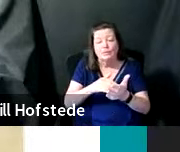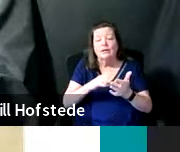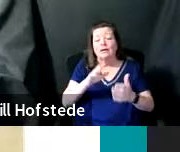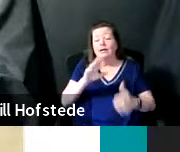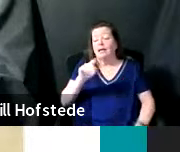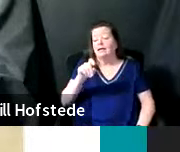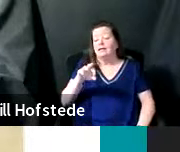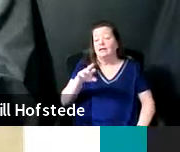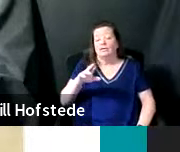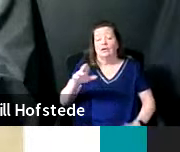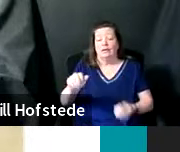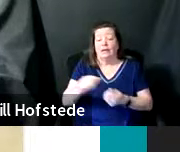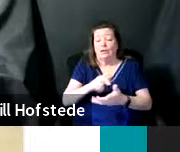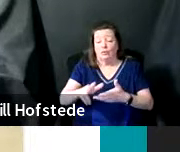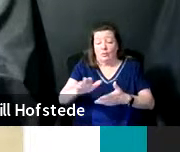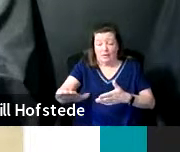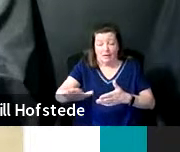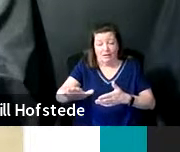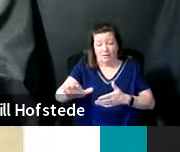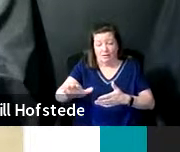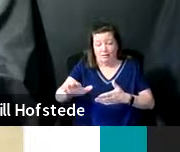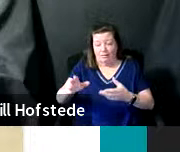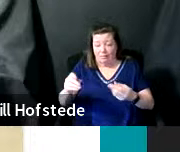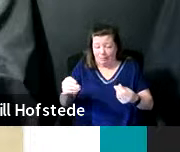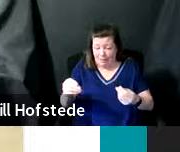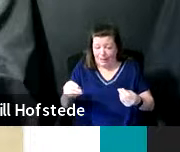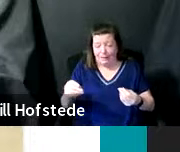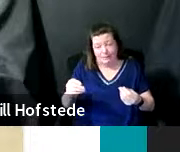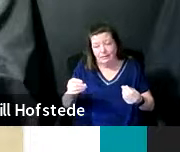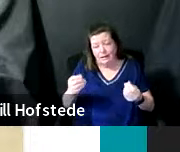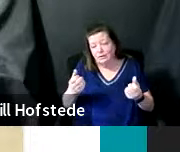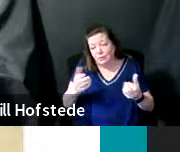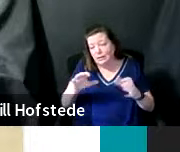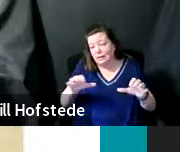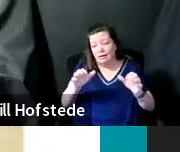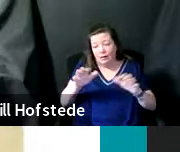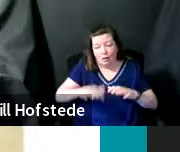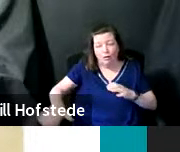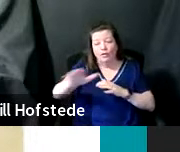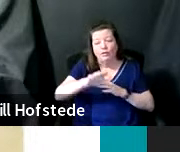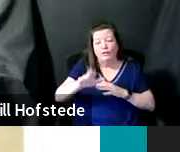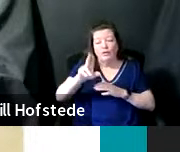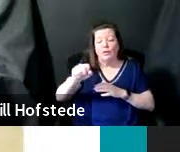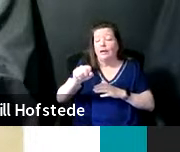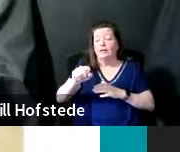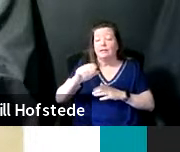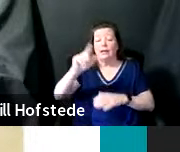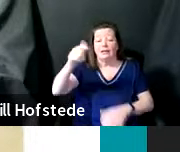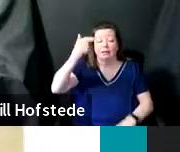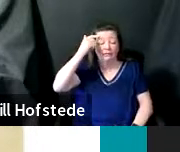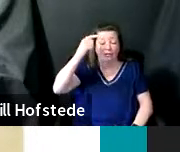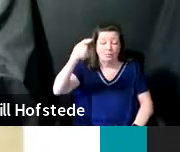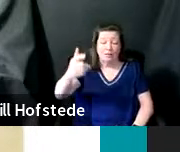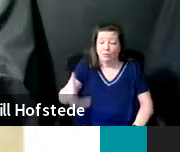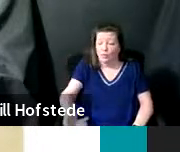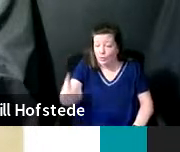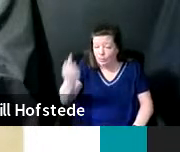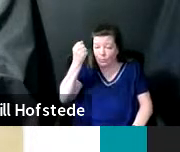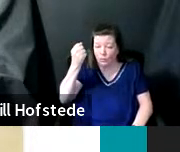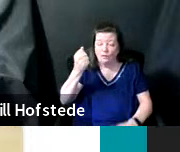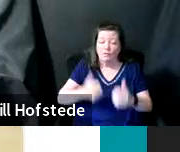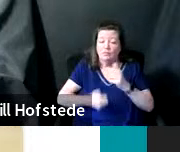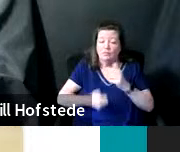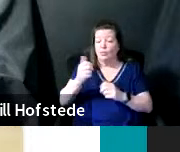tribal communities, and as was done much across the US, the government removed most of the indigenous peoples to the